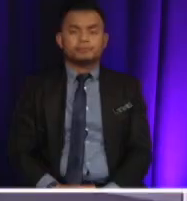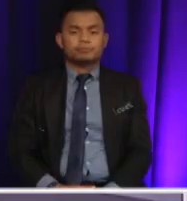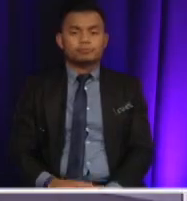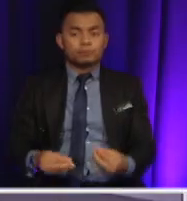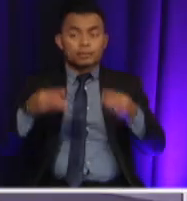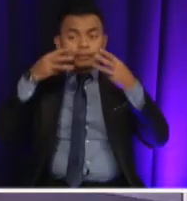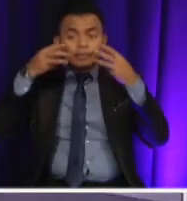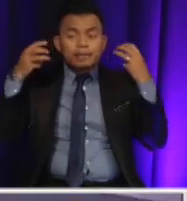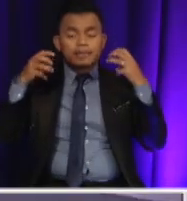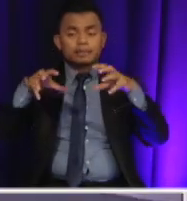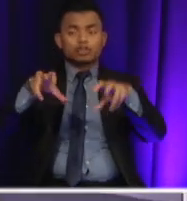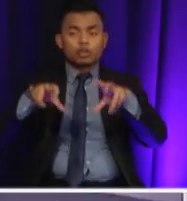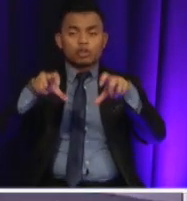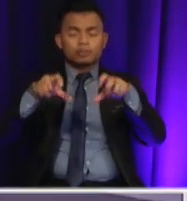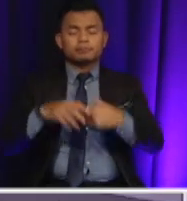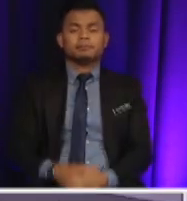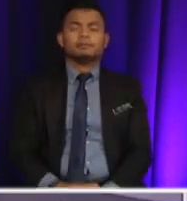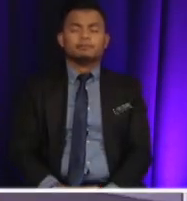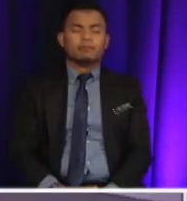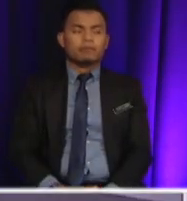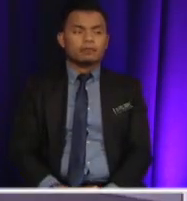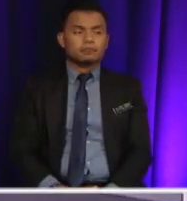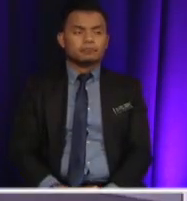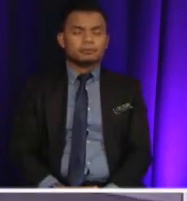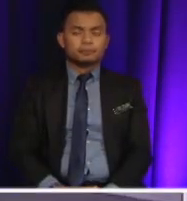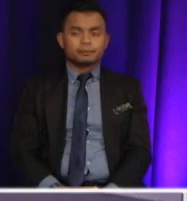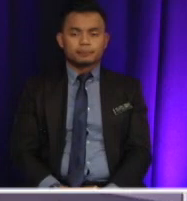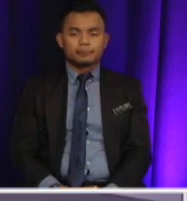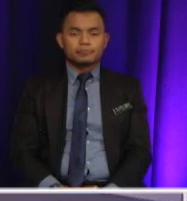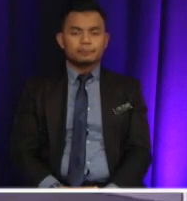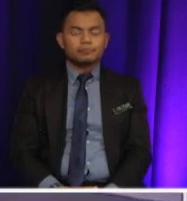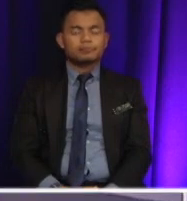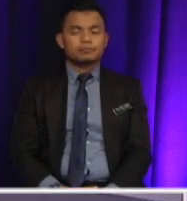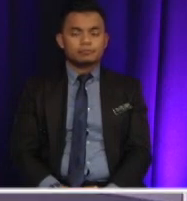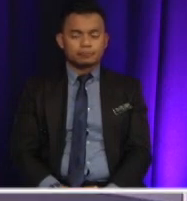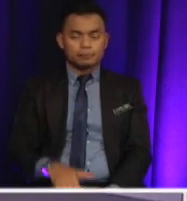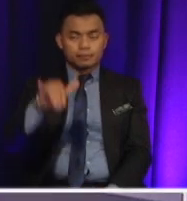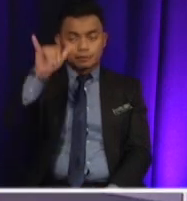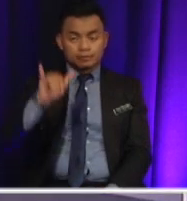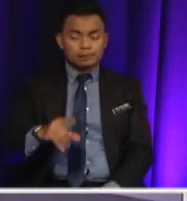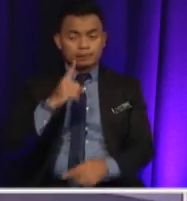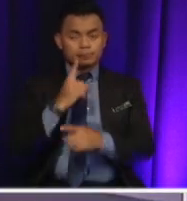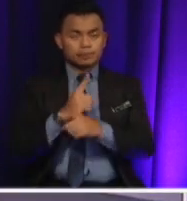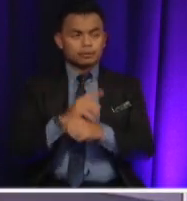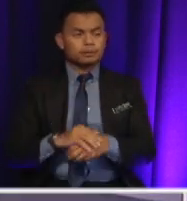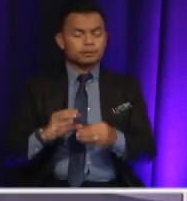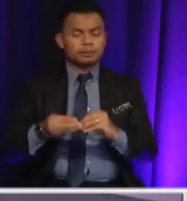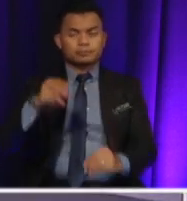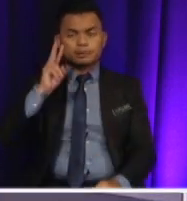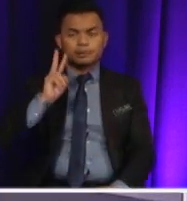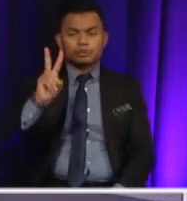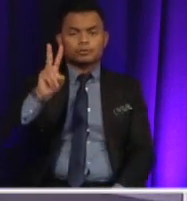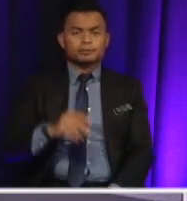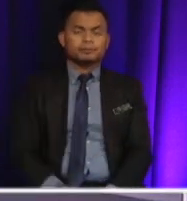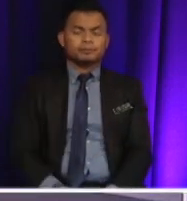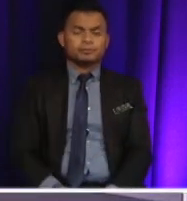a dog. All right. A piece of all good right? advice. Yes, so Is it a thing? of course it's not a thing. It's an Okay. advice. So it's 2. 2. So 15 plus